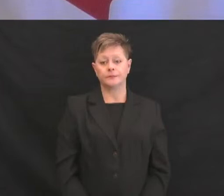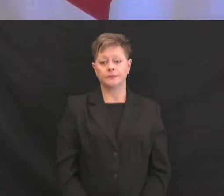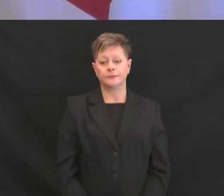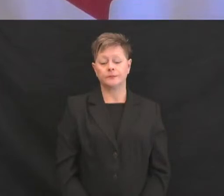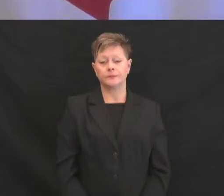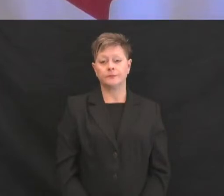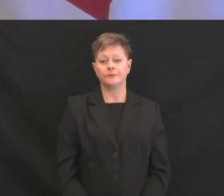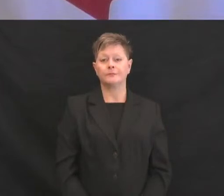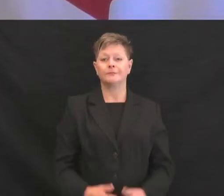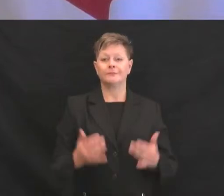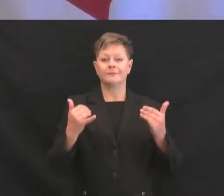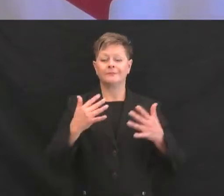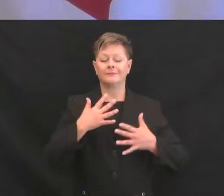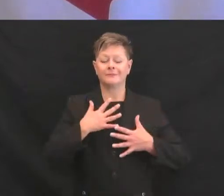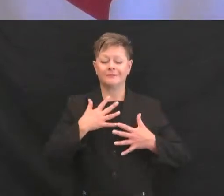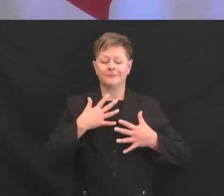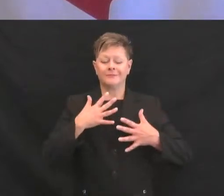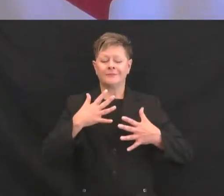Everyone take a deep breath